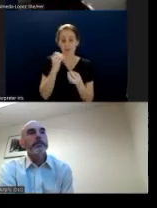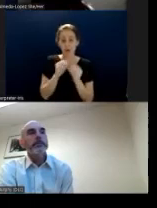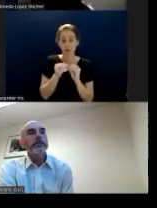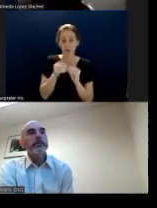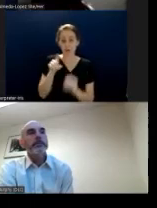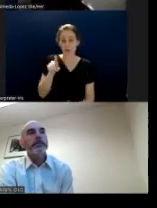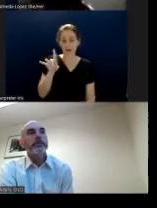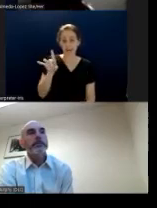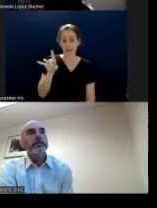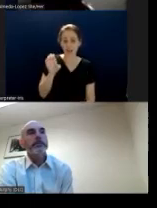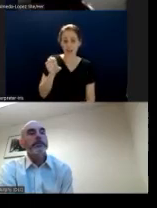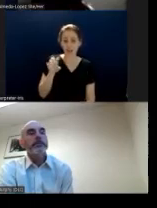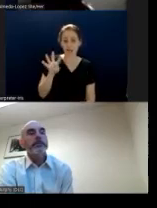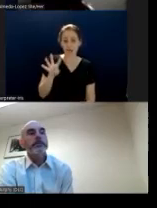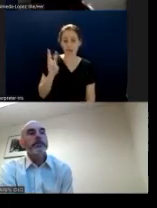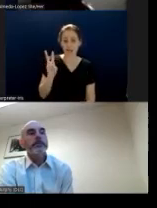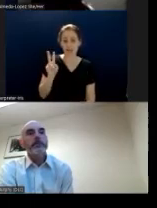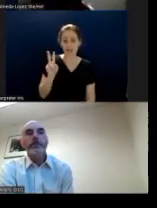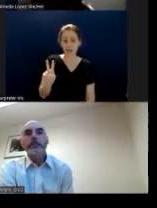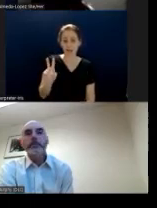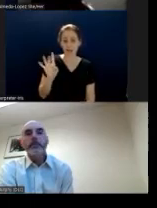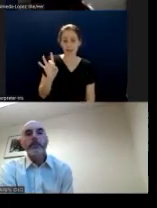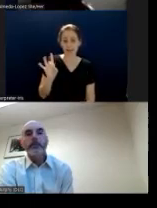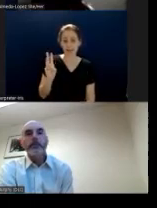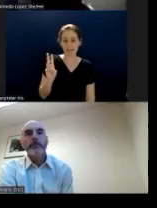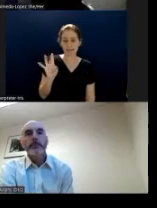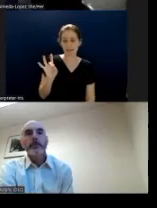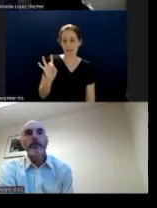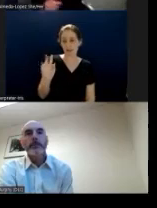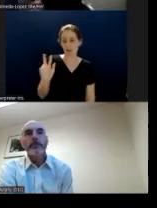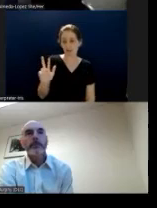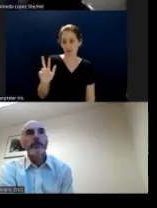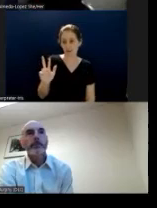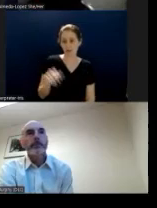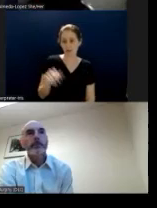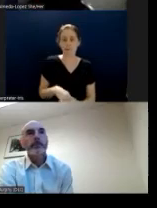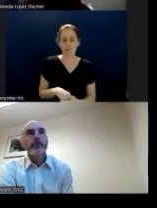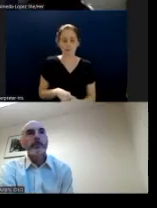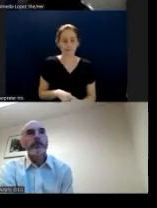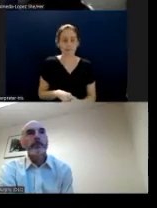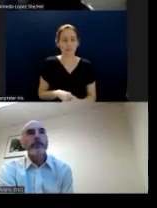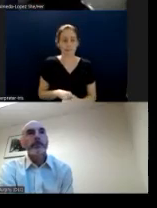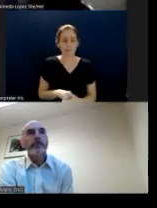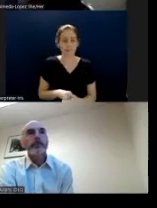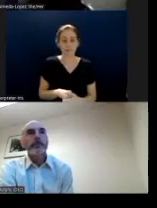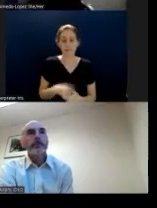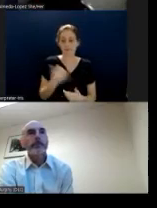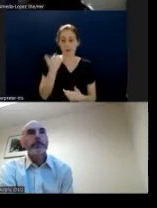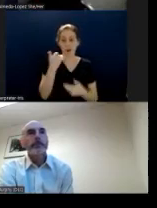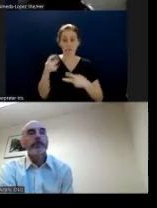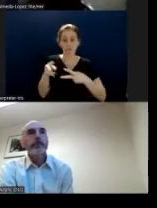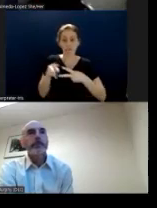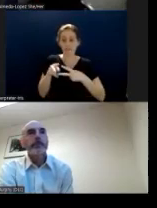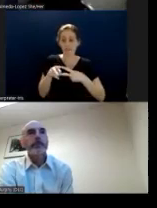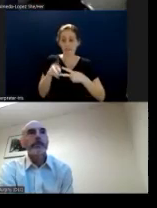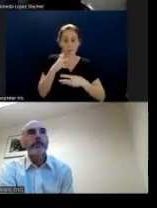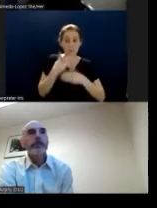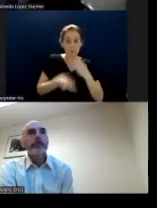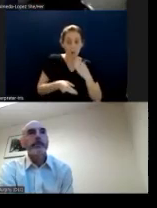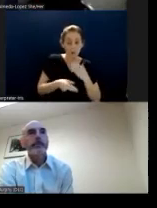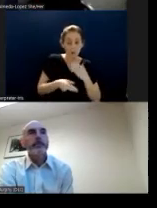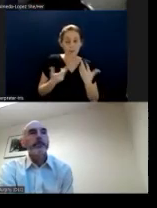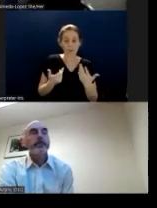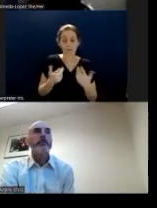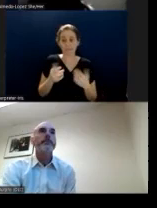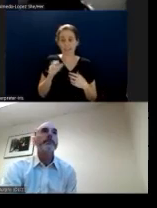number is 1-800-462-8683. So call either or both of those numbers if